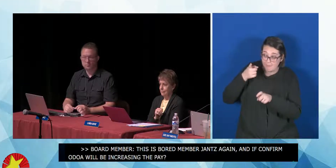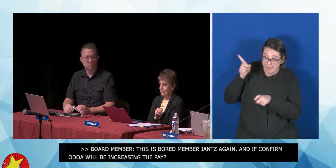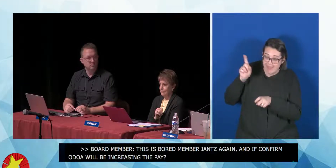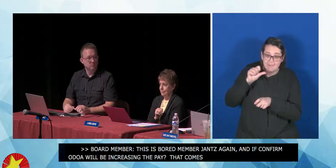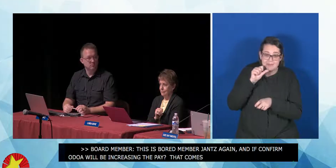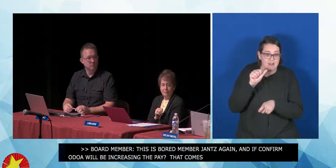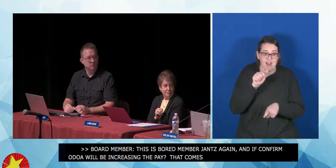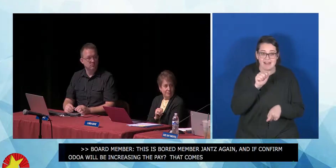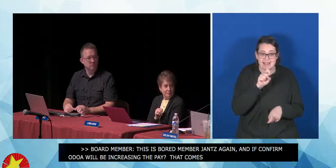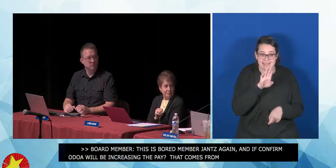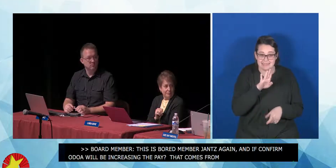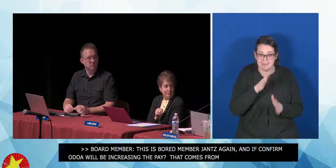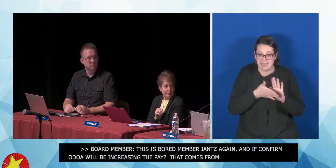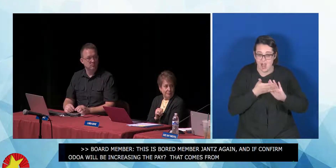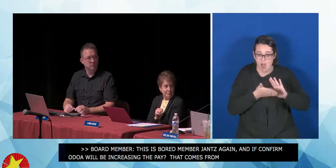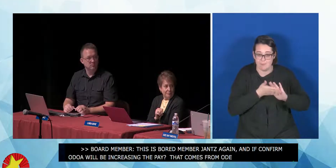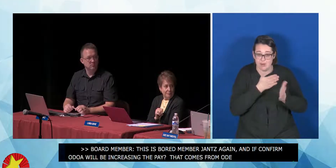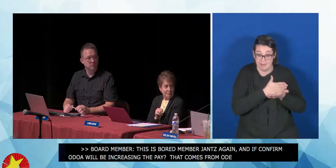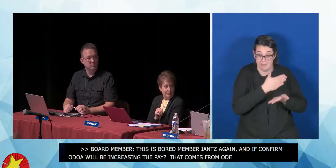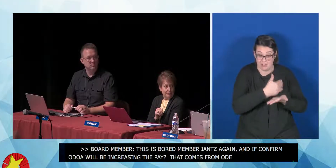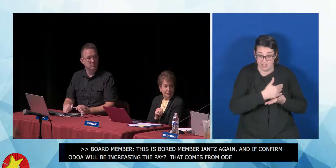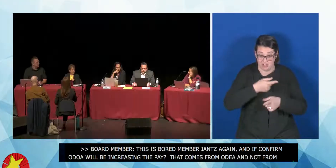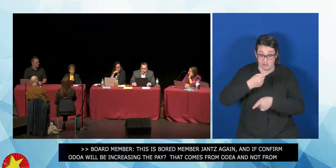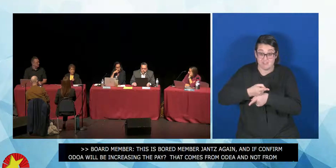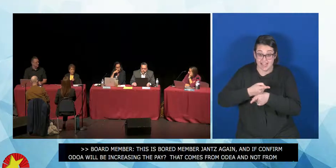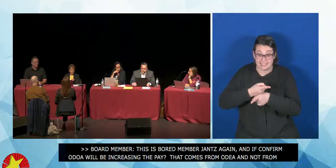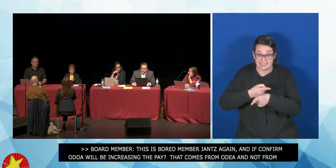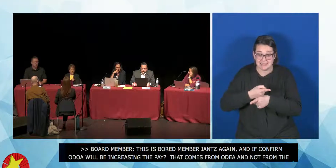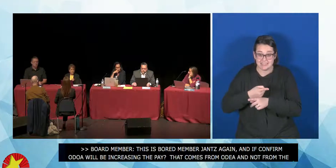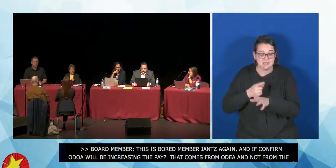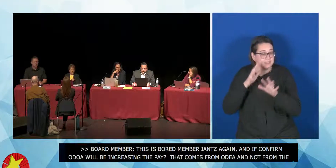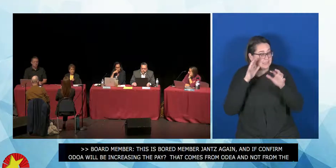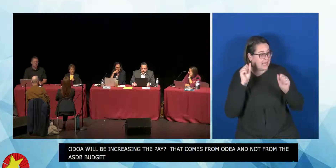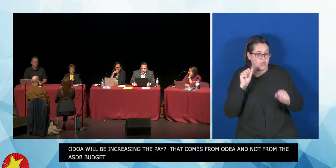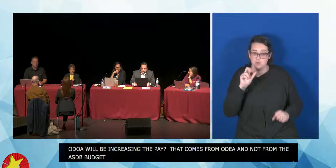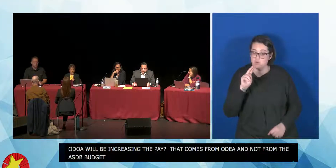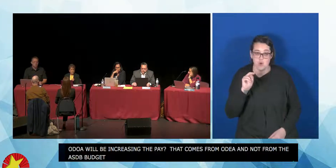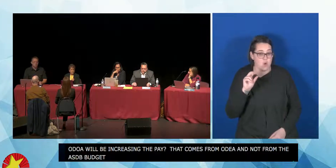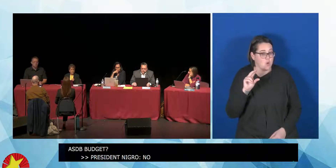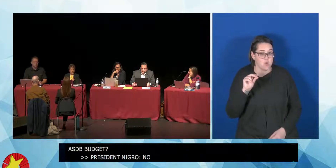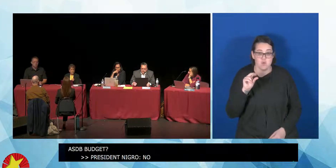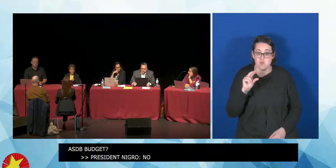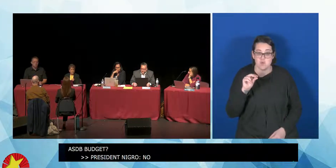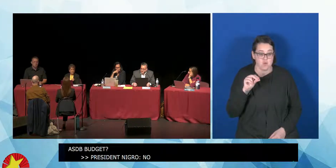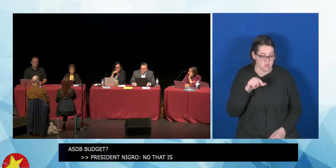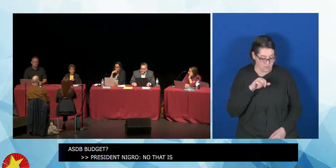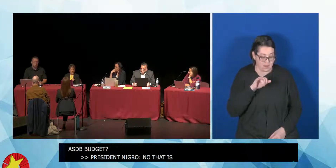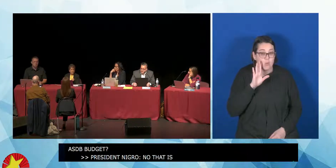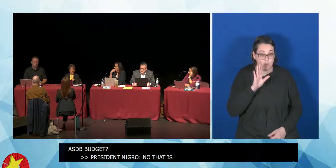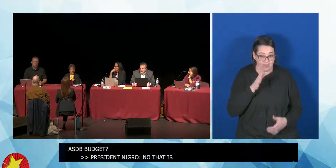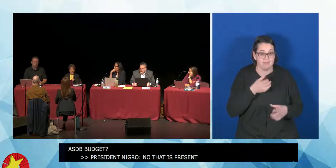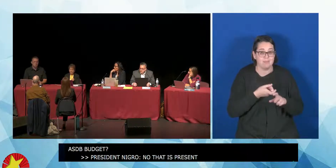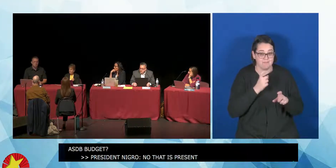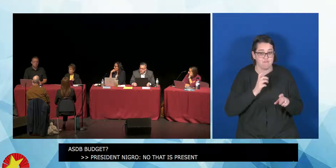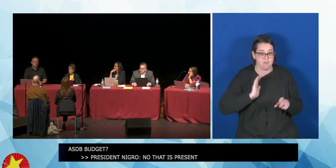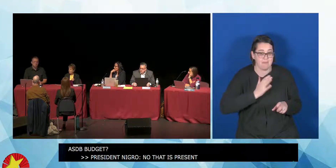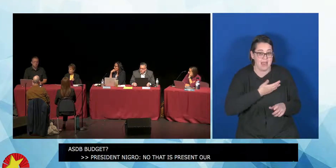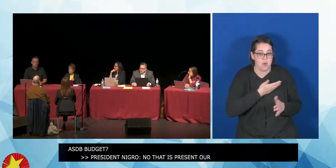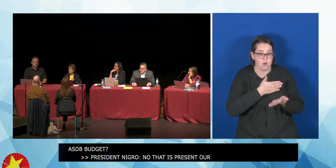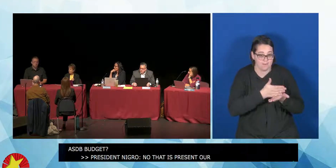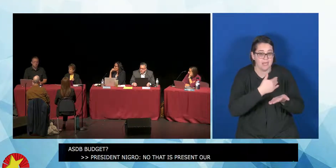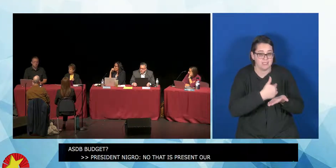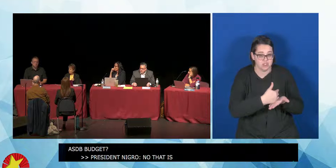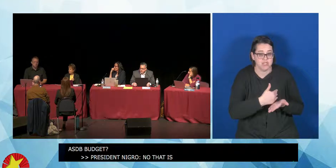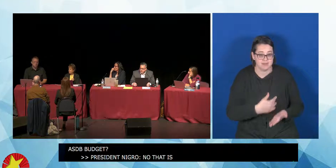ASDB operating budget. Is that correct? No, that's from our budget.